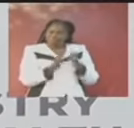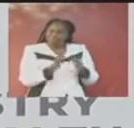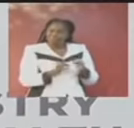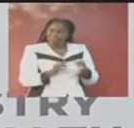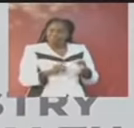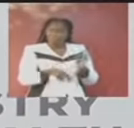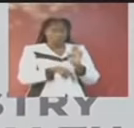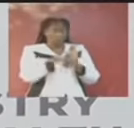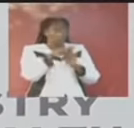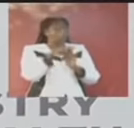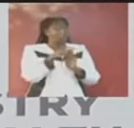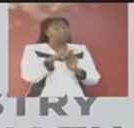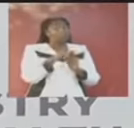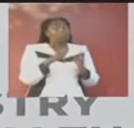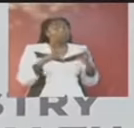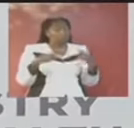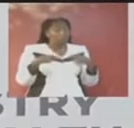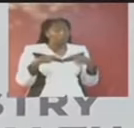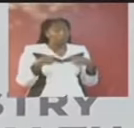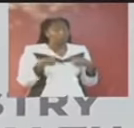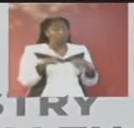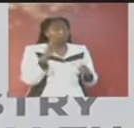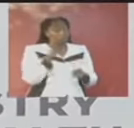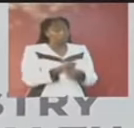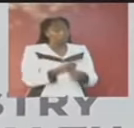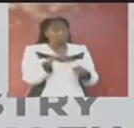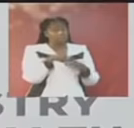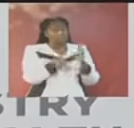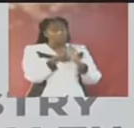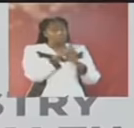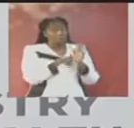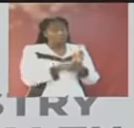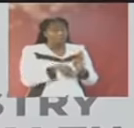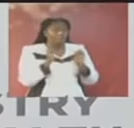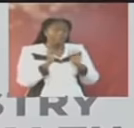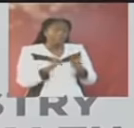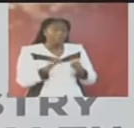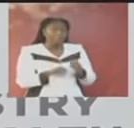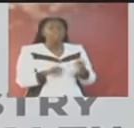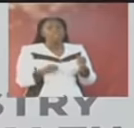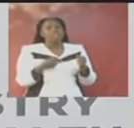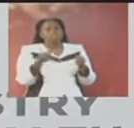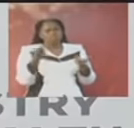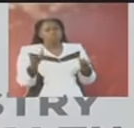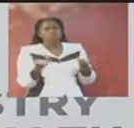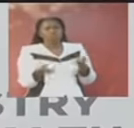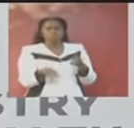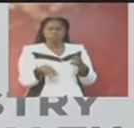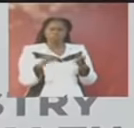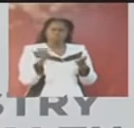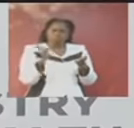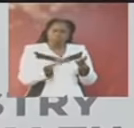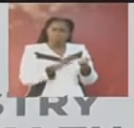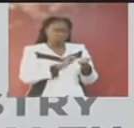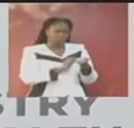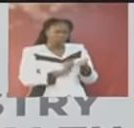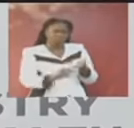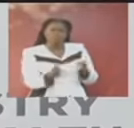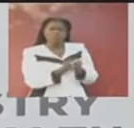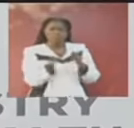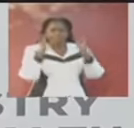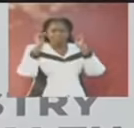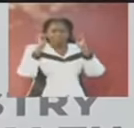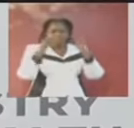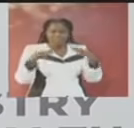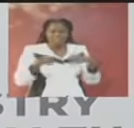contractual obligations and was willing to enter into agreement with the Ministry of Health. Of course, as in any agreement and any